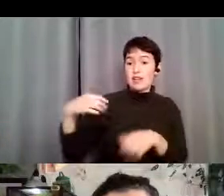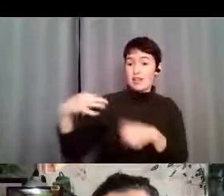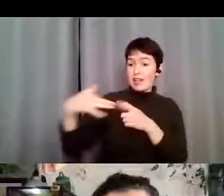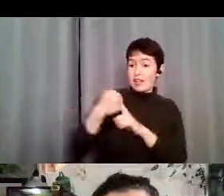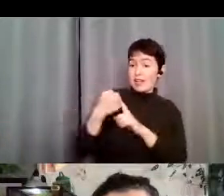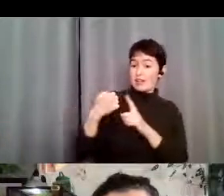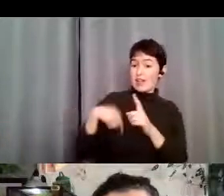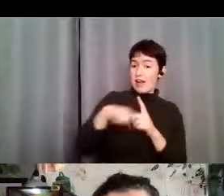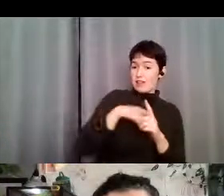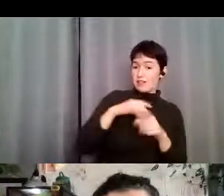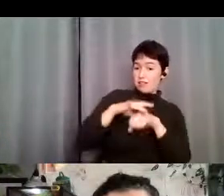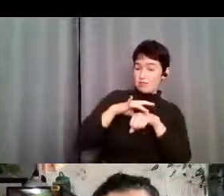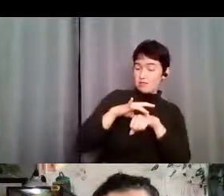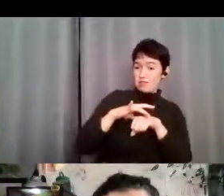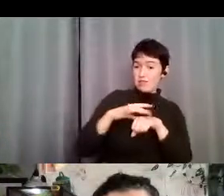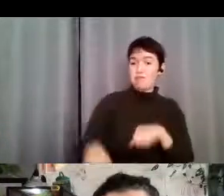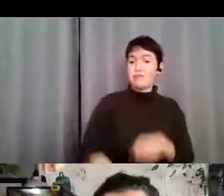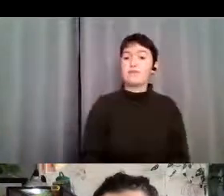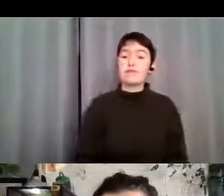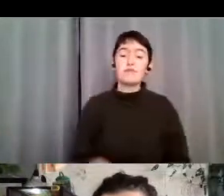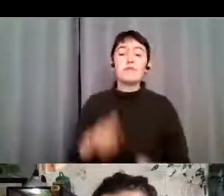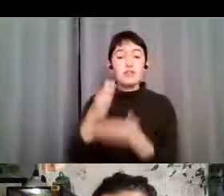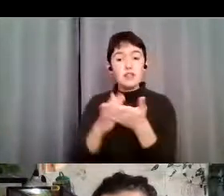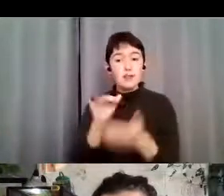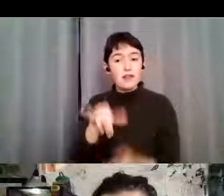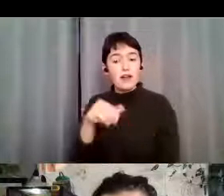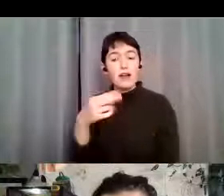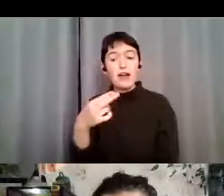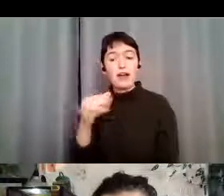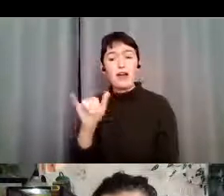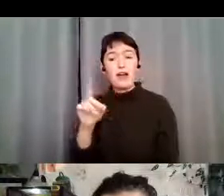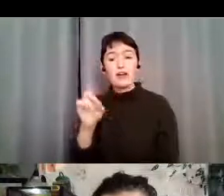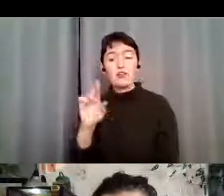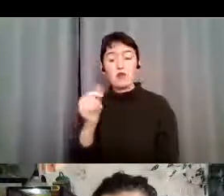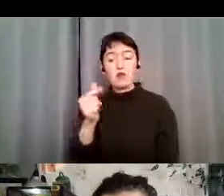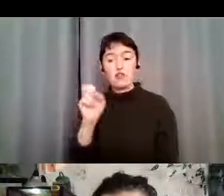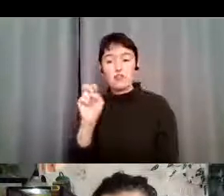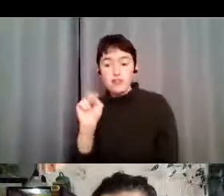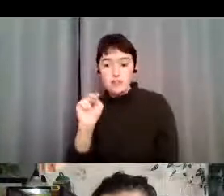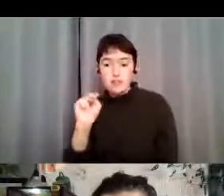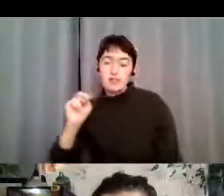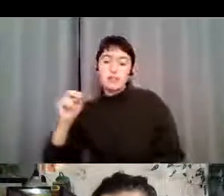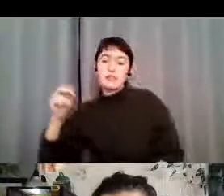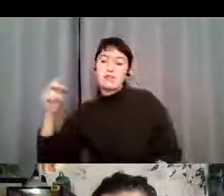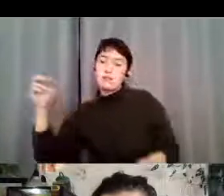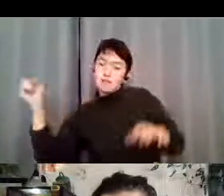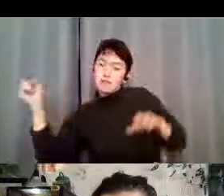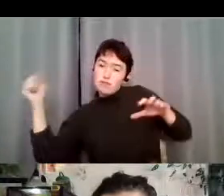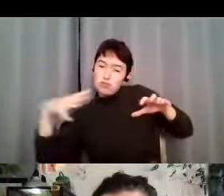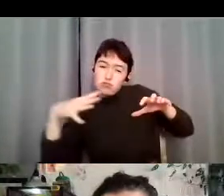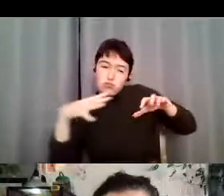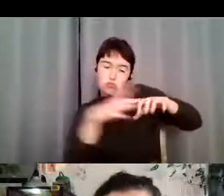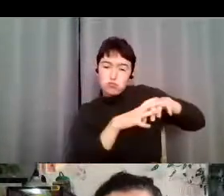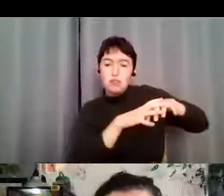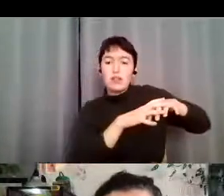hydrogen from the sun can reach the moon, where it can join together with oxygen in lunar rocks to form